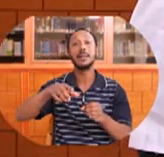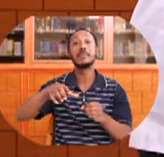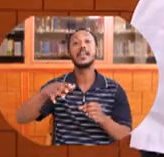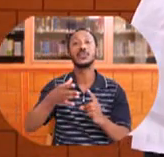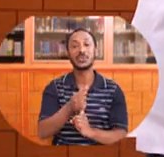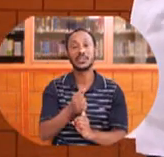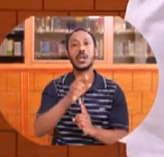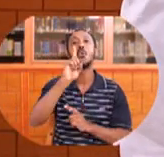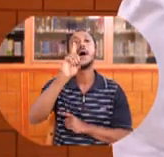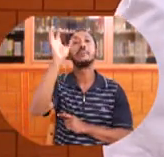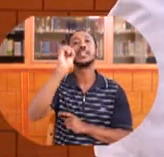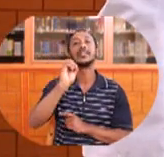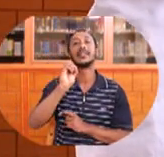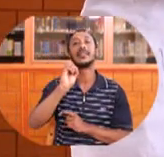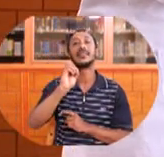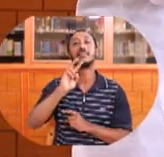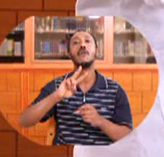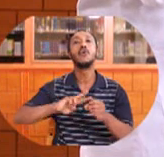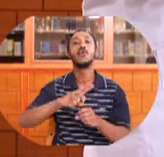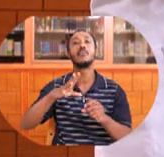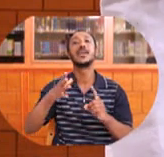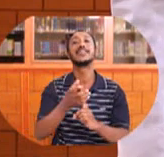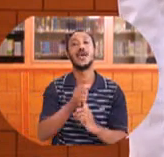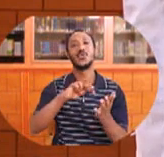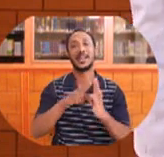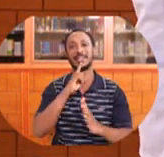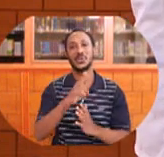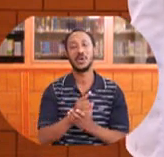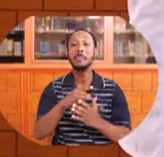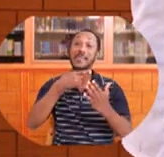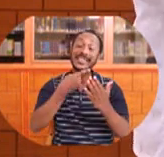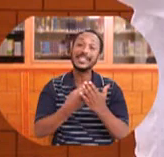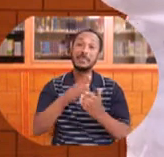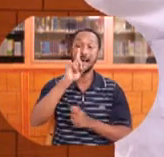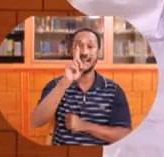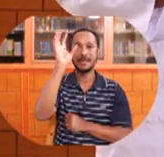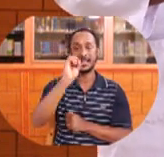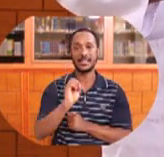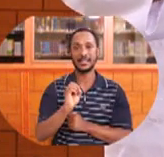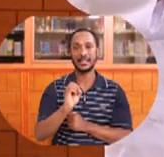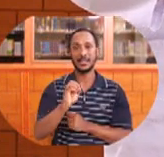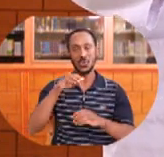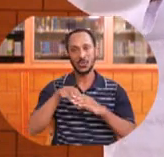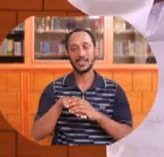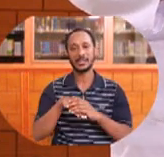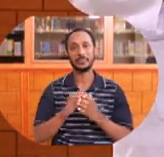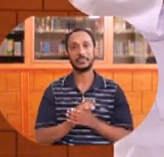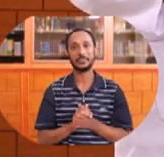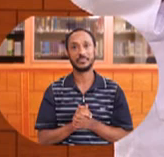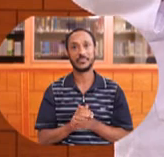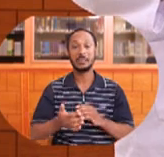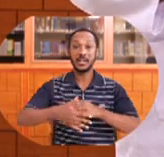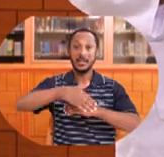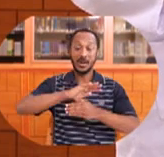1% by volume. 1% by volume. From this 1%, which is